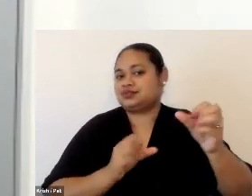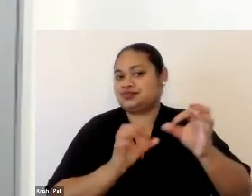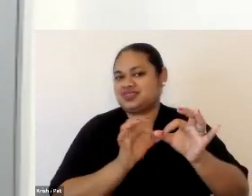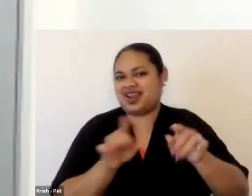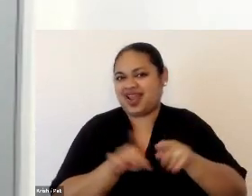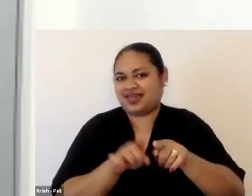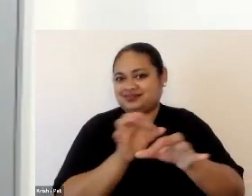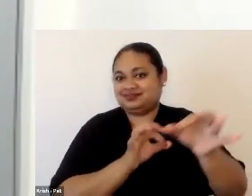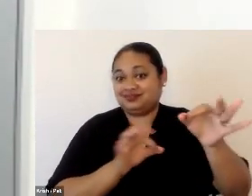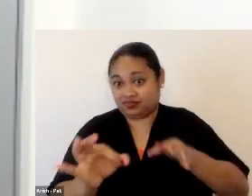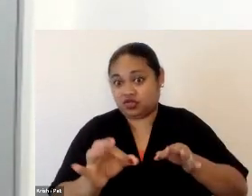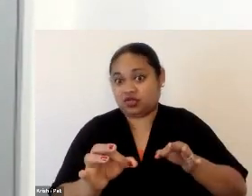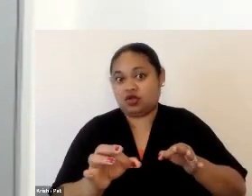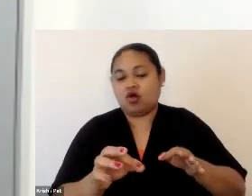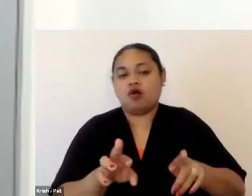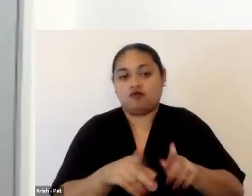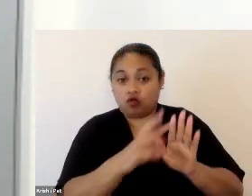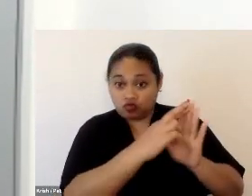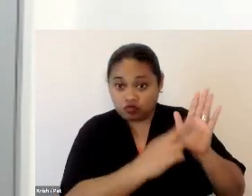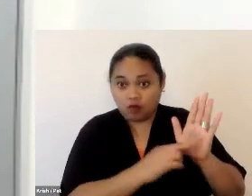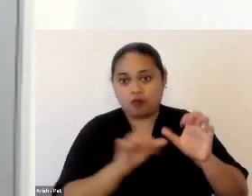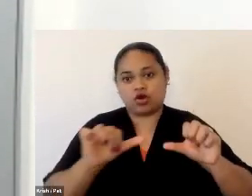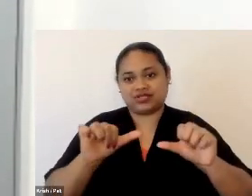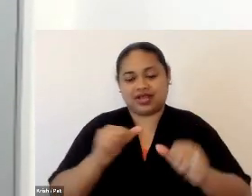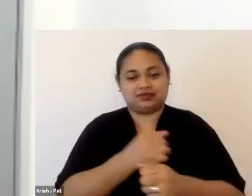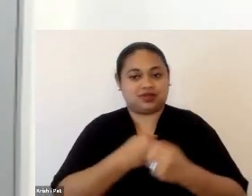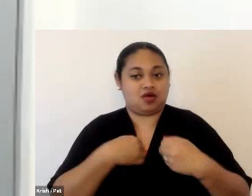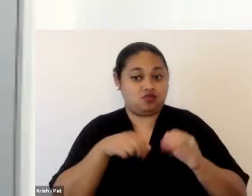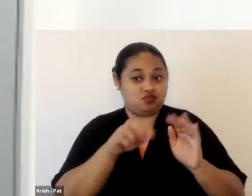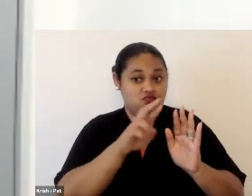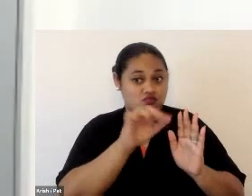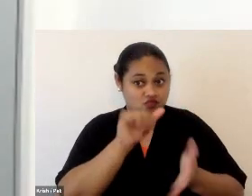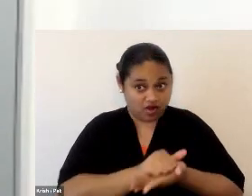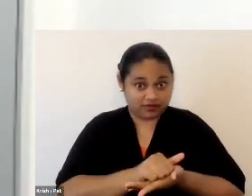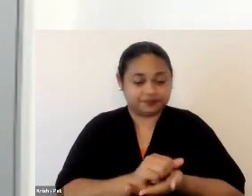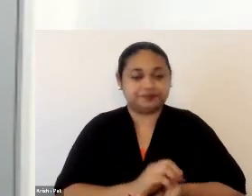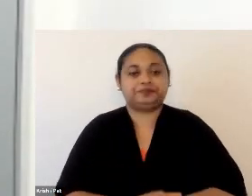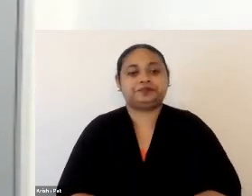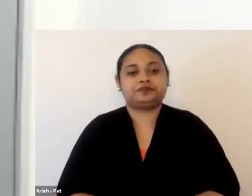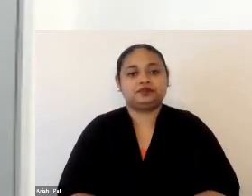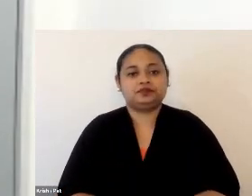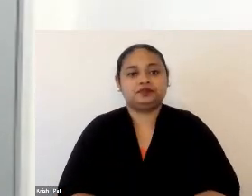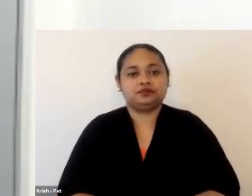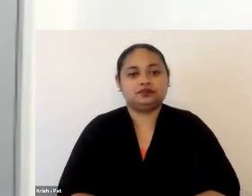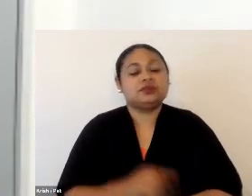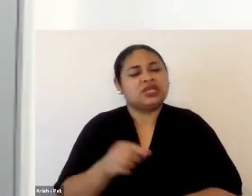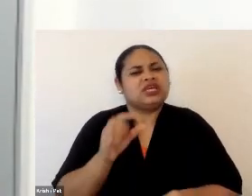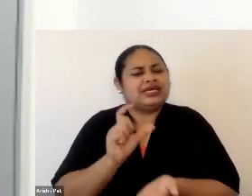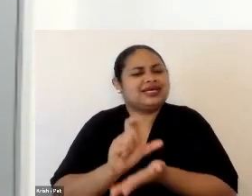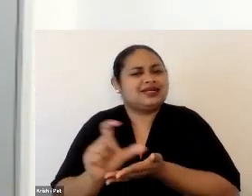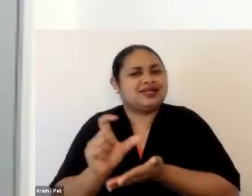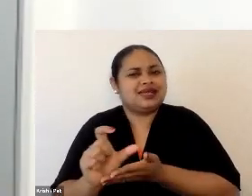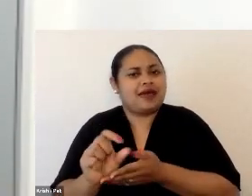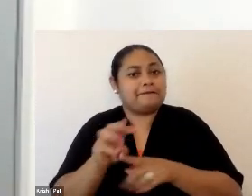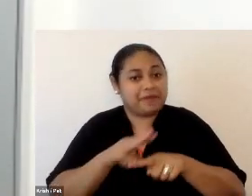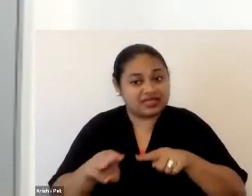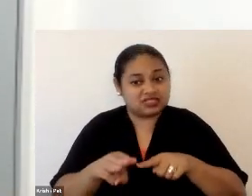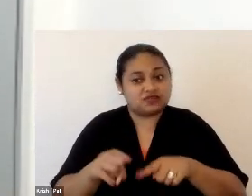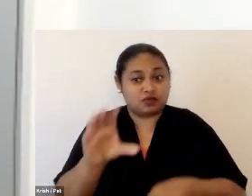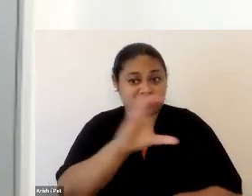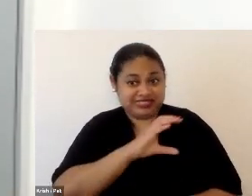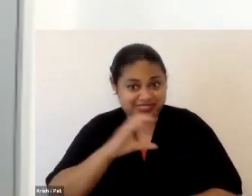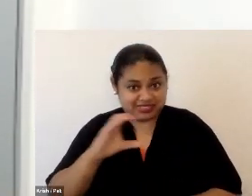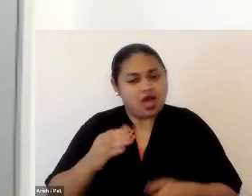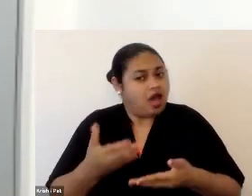regulation that protects our rights. Throughout the consultation, there was a clear message from citizens about the